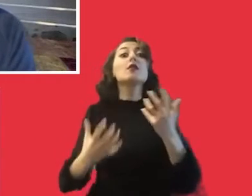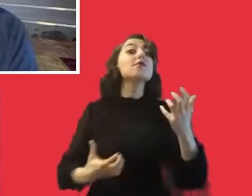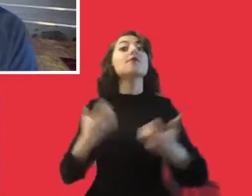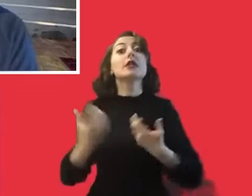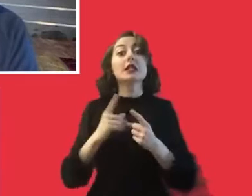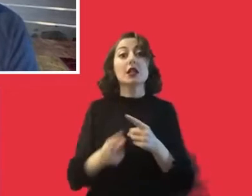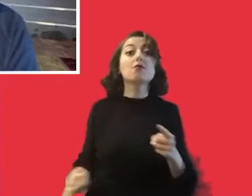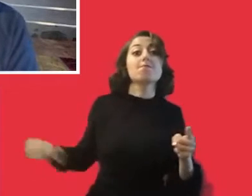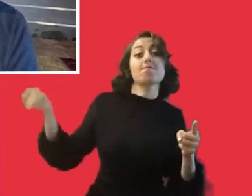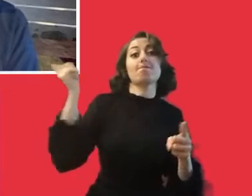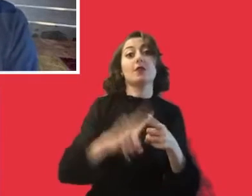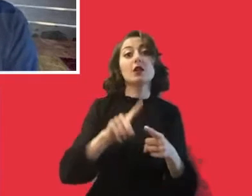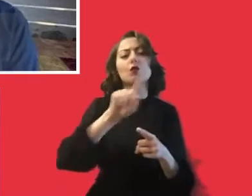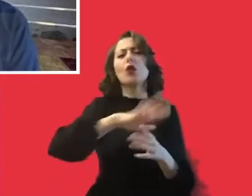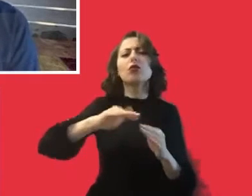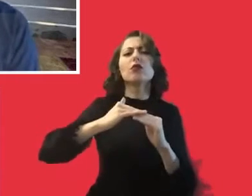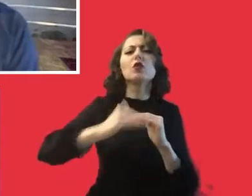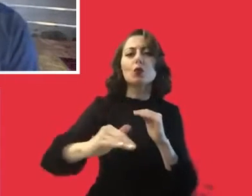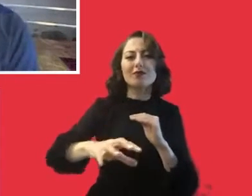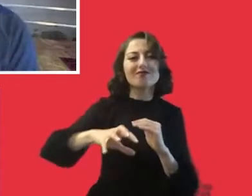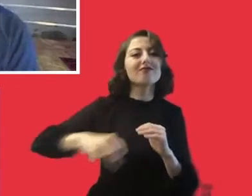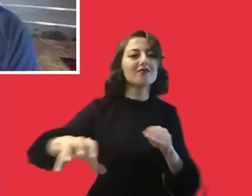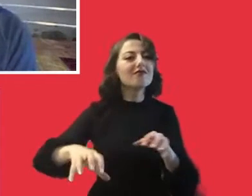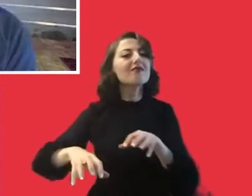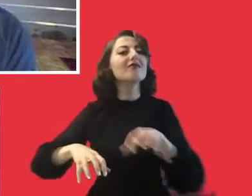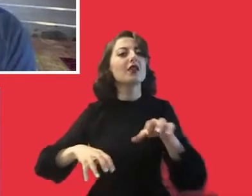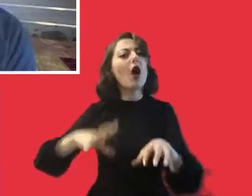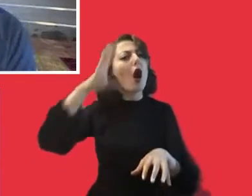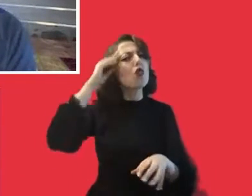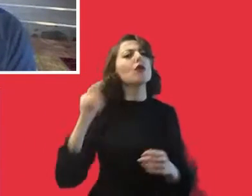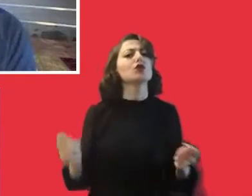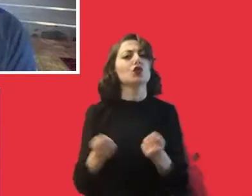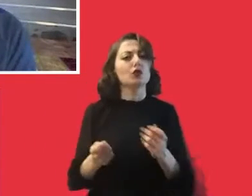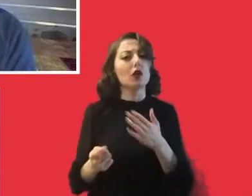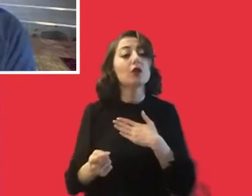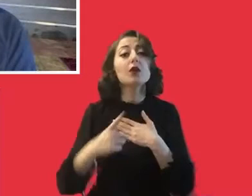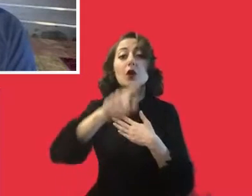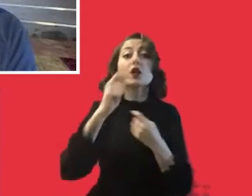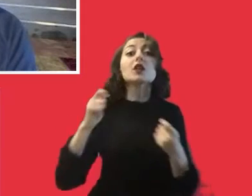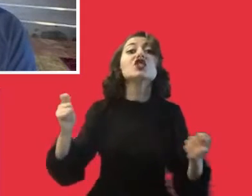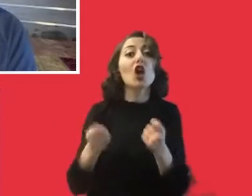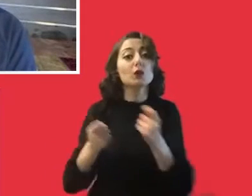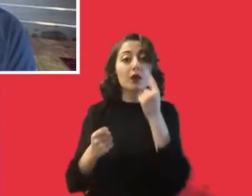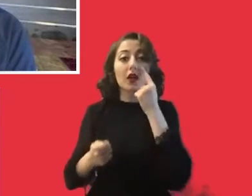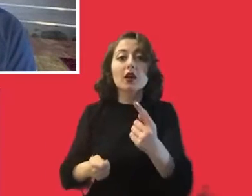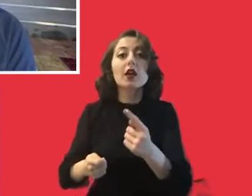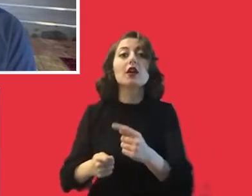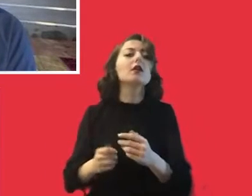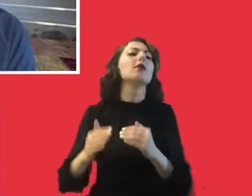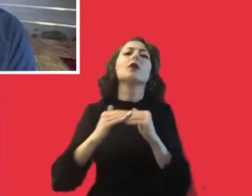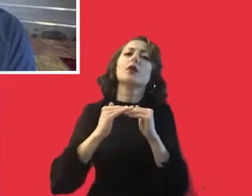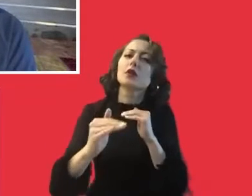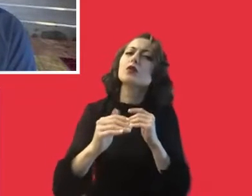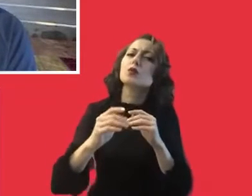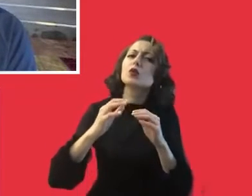starting from the movements, the actions, and we are trying to understand the whole concept thoroughly. And in the studies that we conduct, we